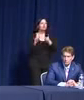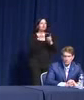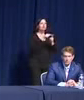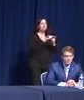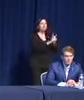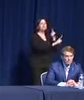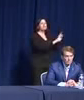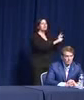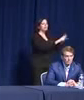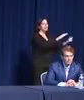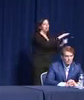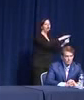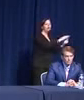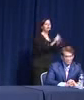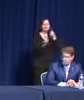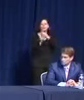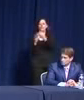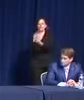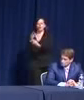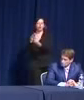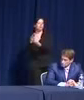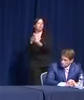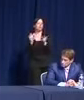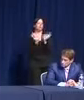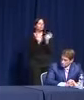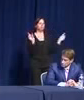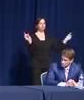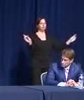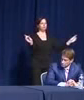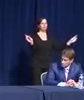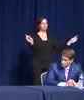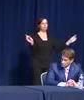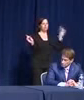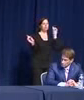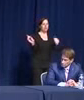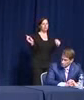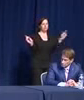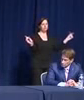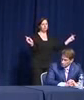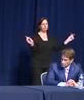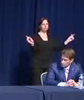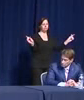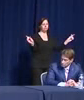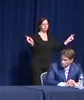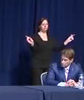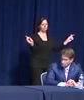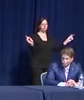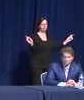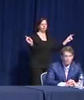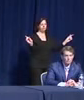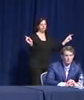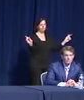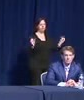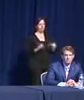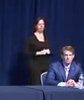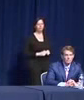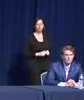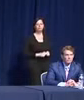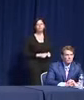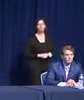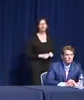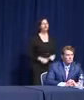try to keep social distancing, but invariably that type of contact might be more risky.